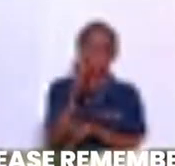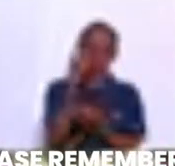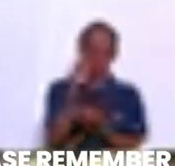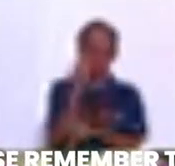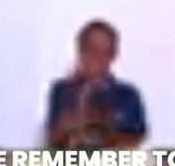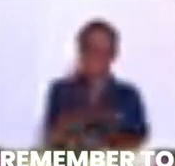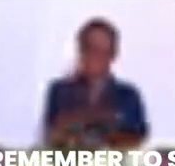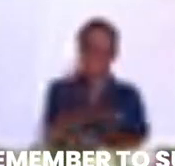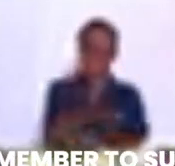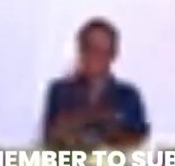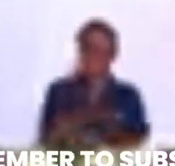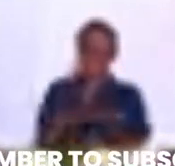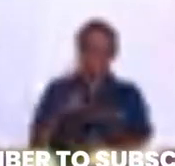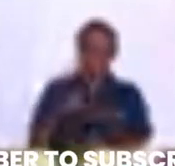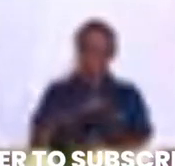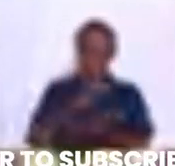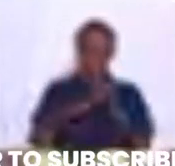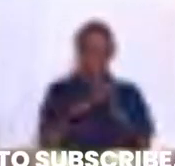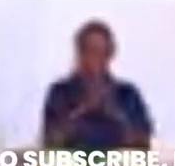we'll be friends later.